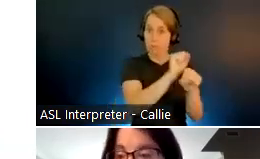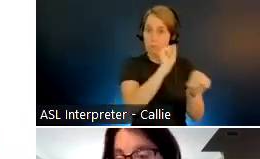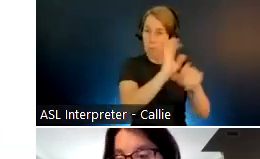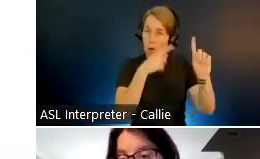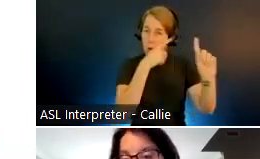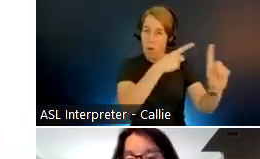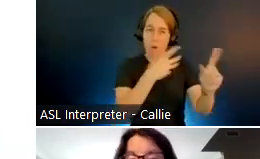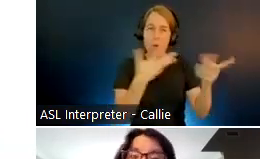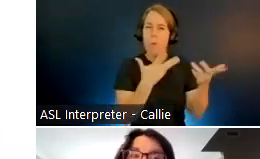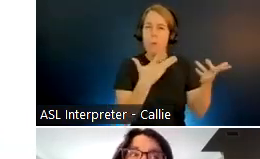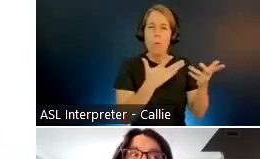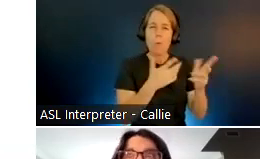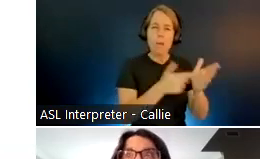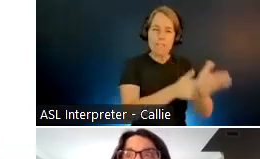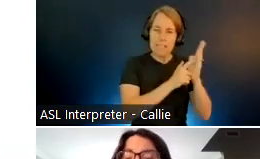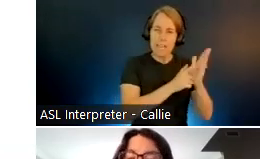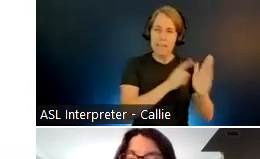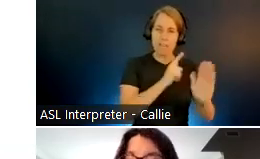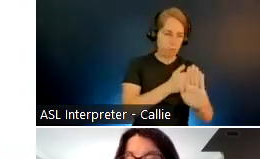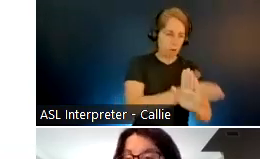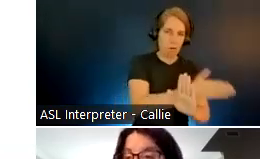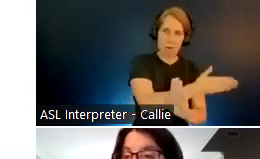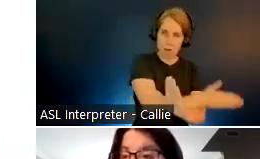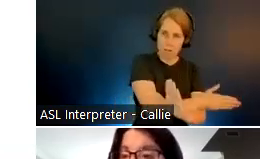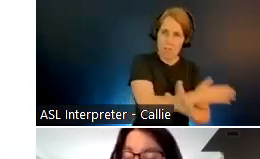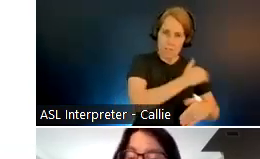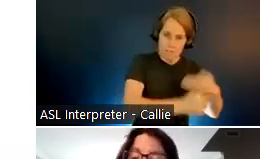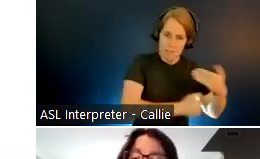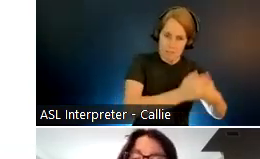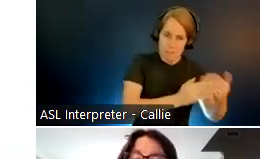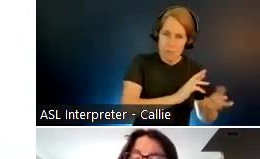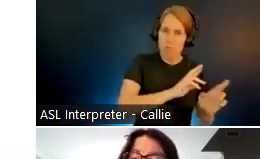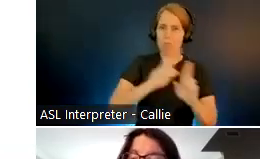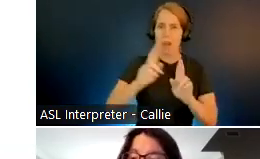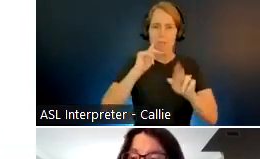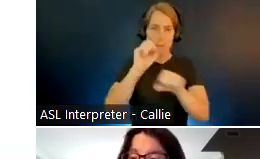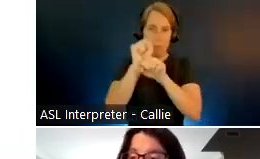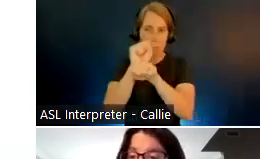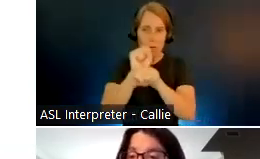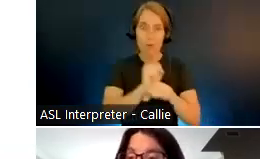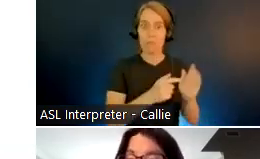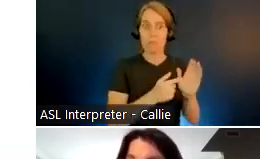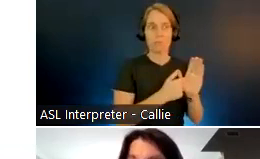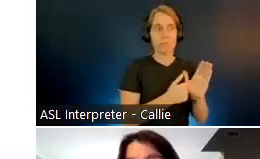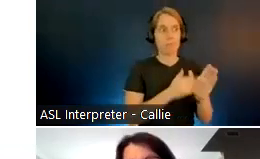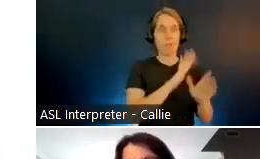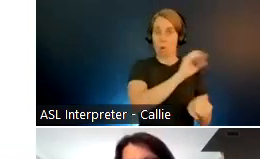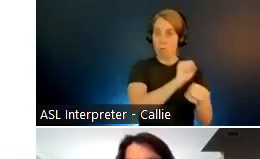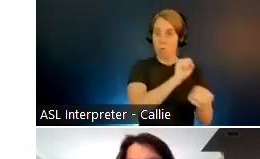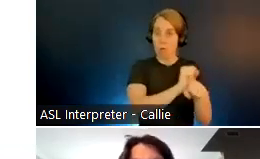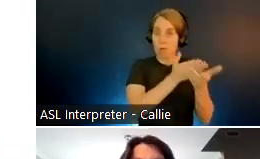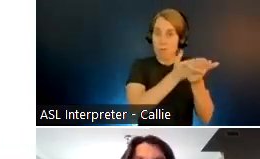you get to employment? So do you need to understand your employment rights? Do you need to understand how to request a